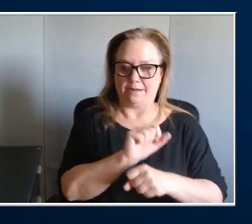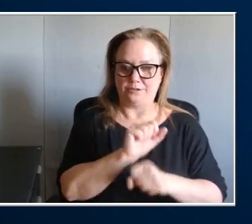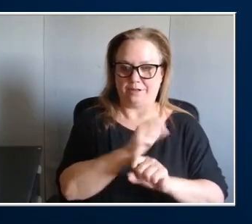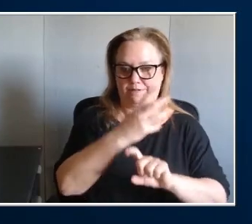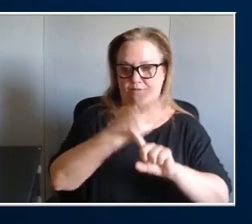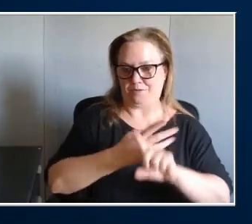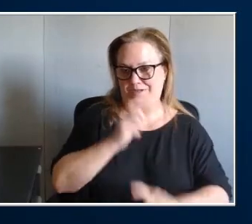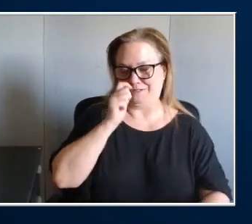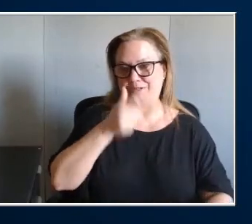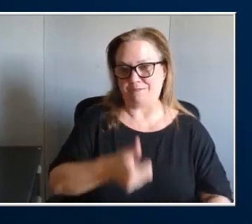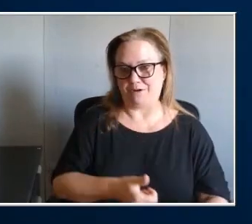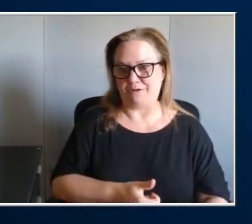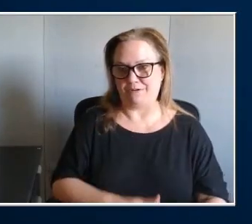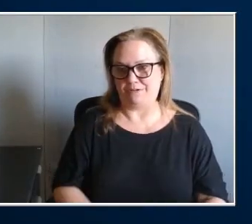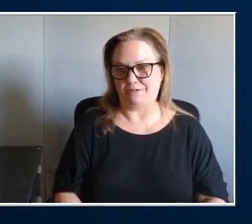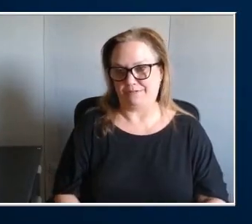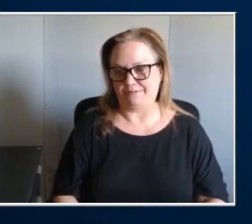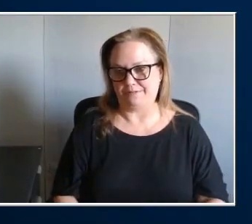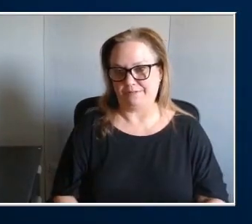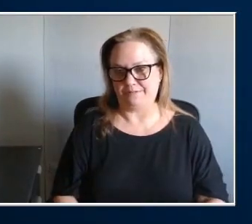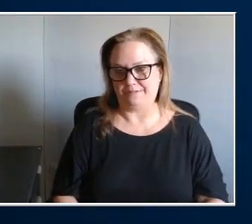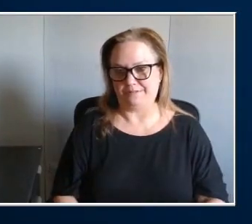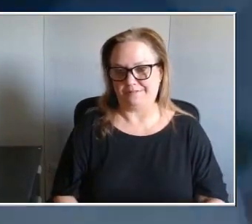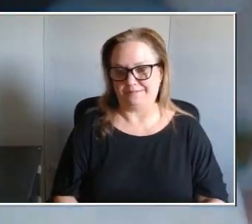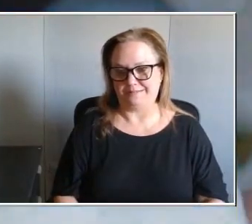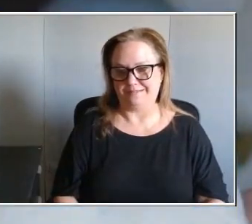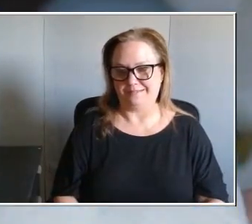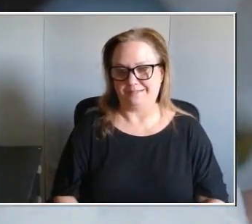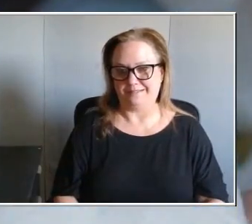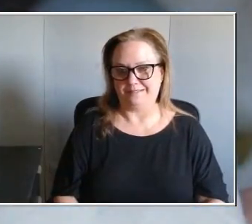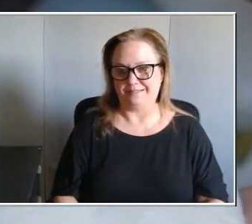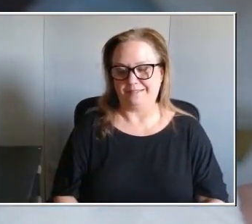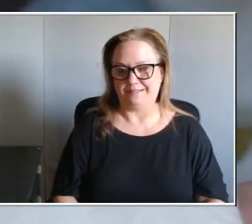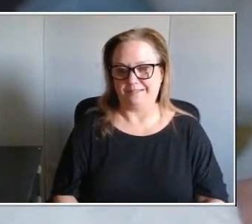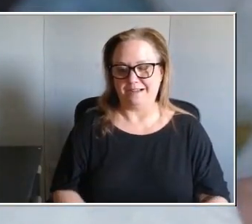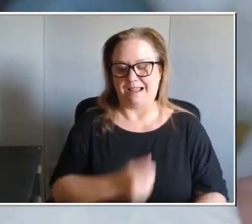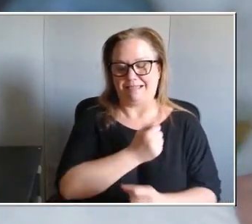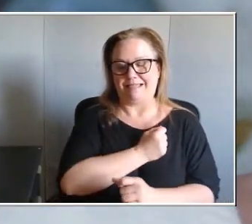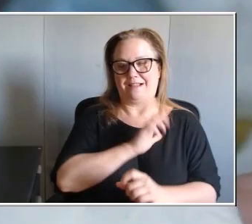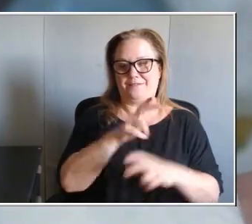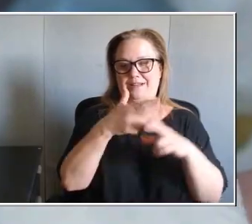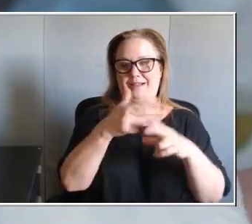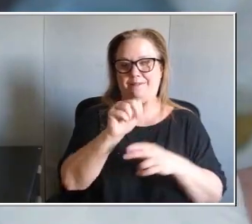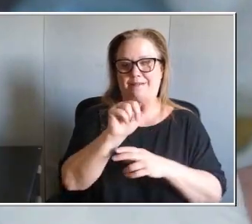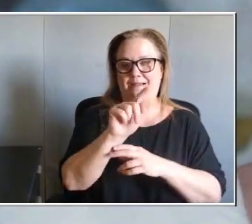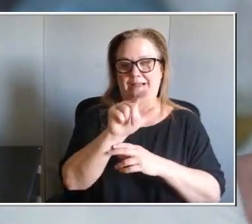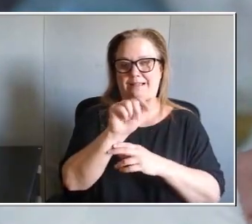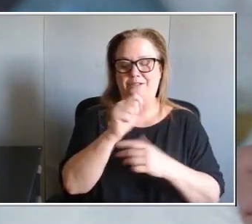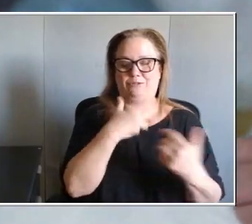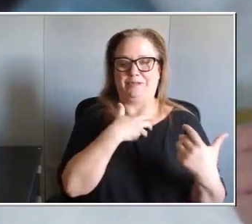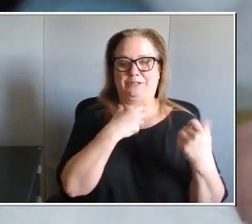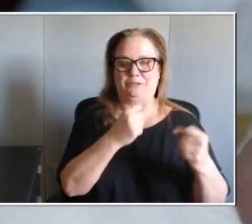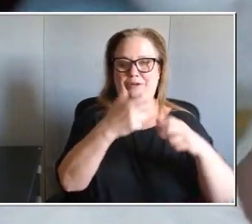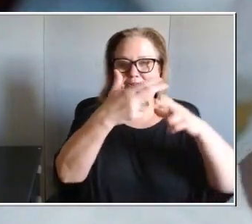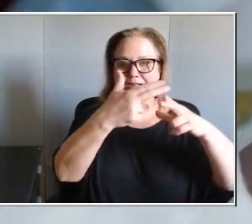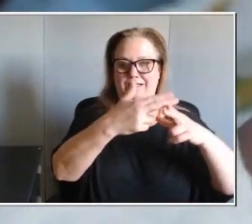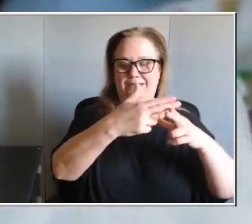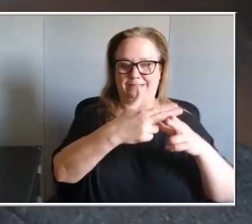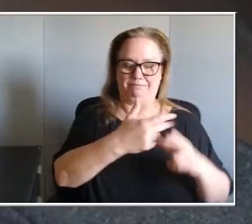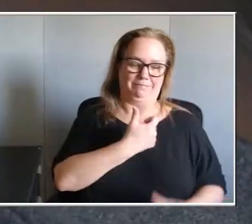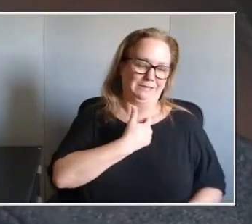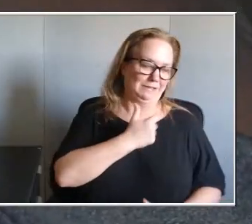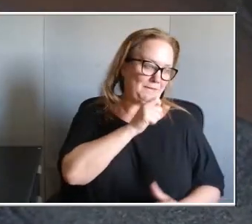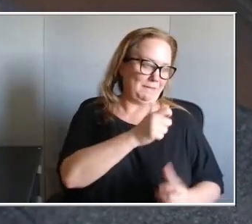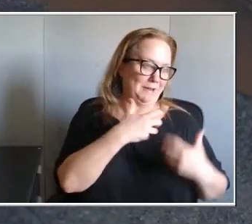4 months tomorrow. So that's a big. By the way, I love that name. Atlas will be very strong, something I never was. So that's